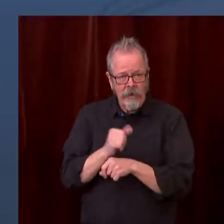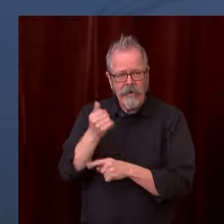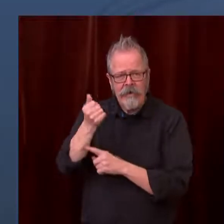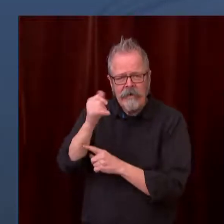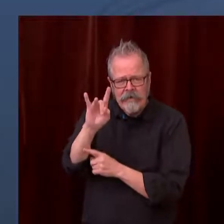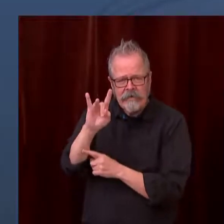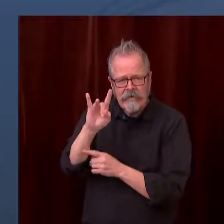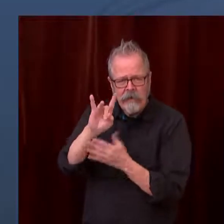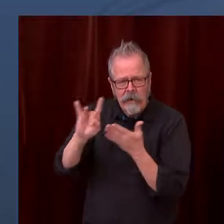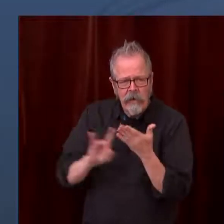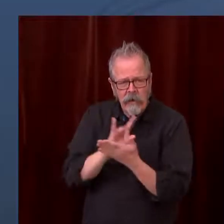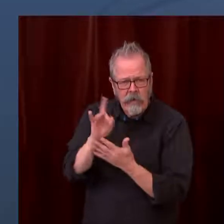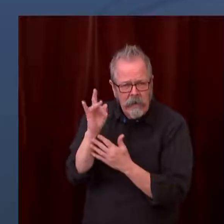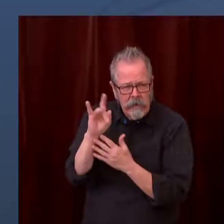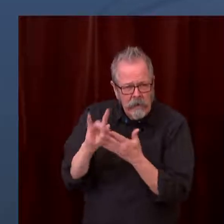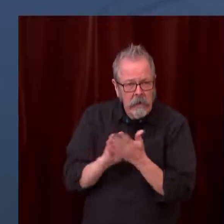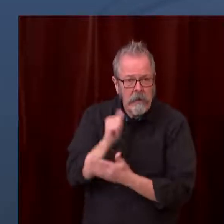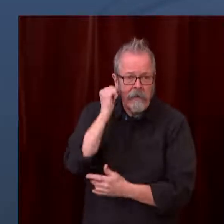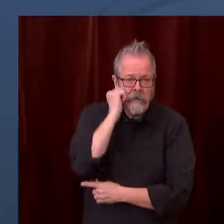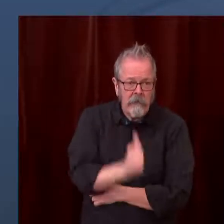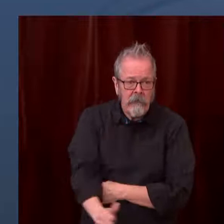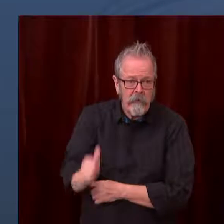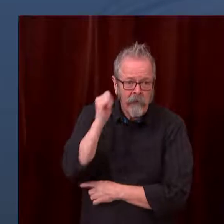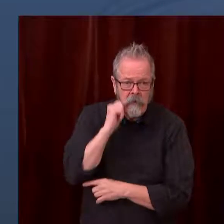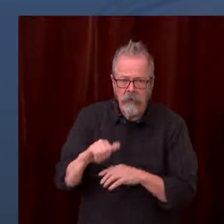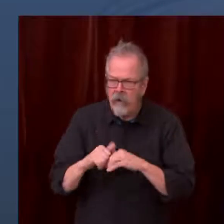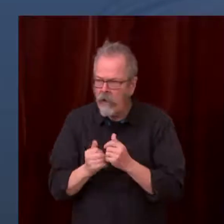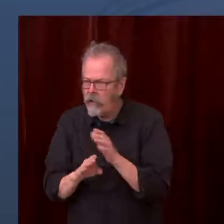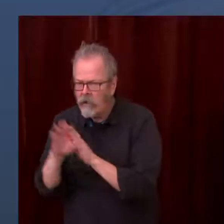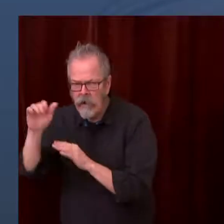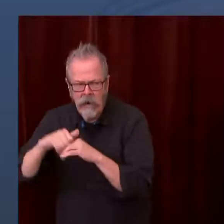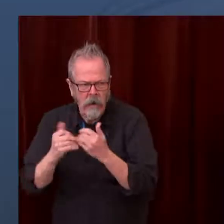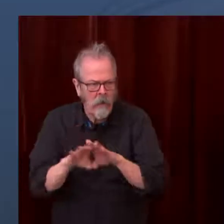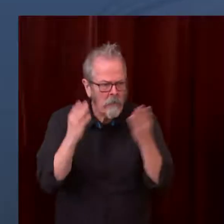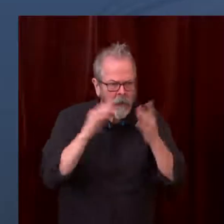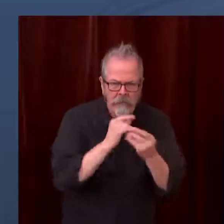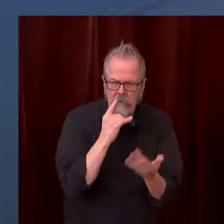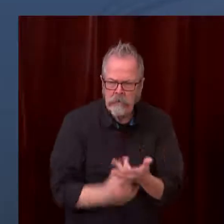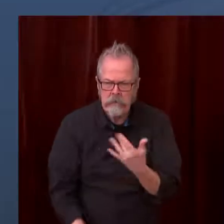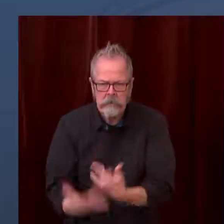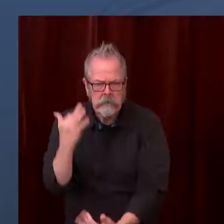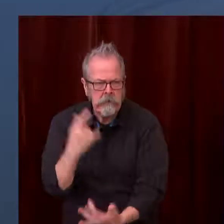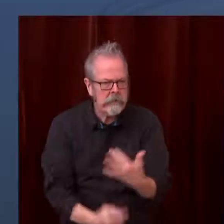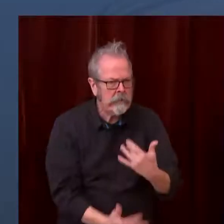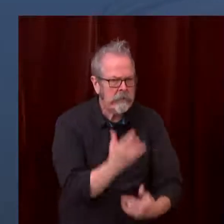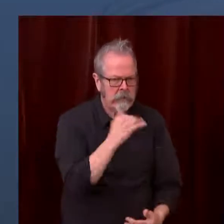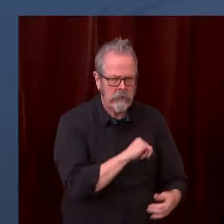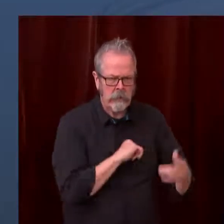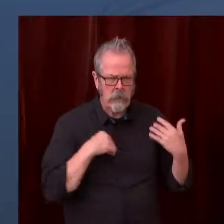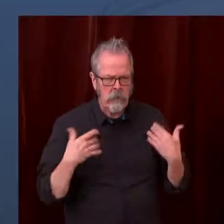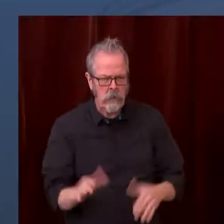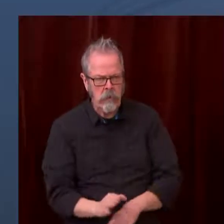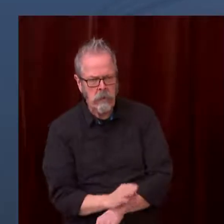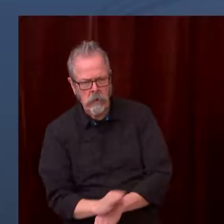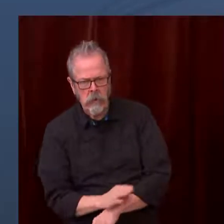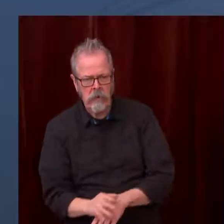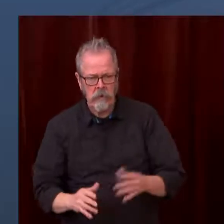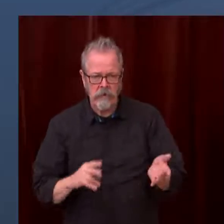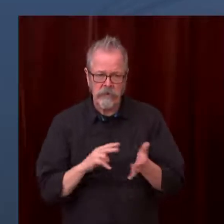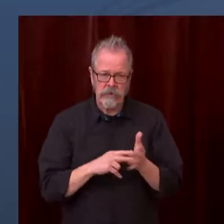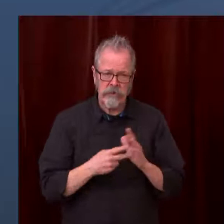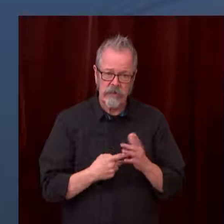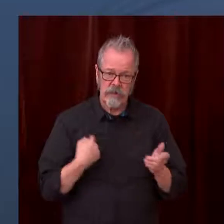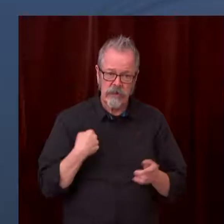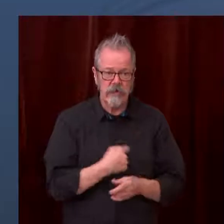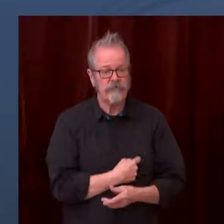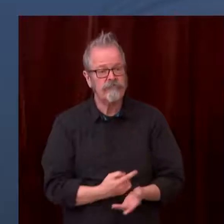a budget. And it's driven by rebuilding, and that means climate action, and that means a transportation package, and that